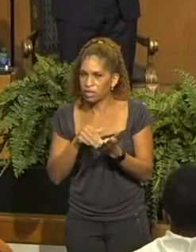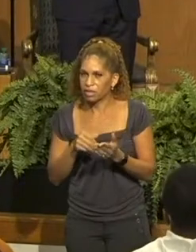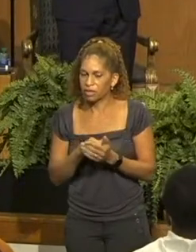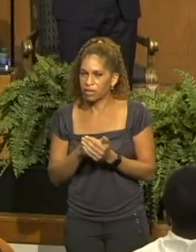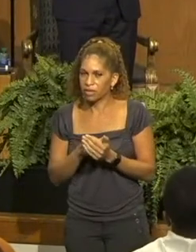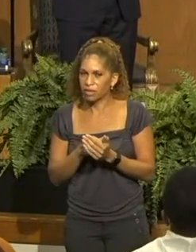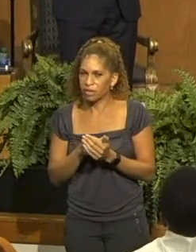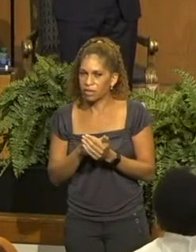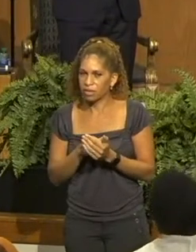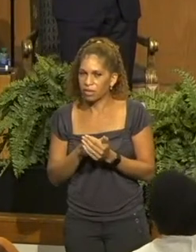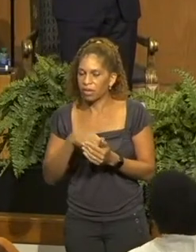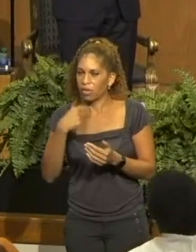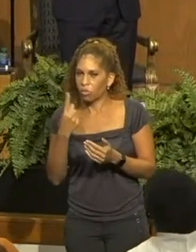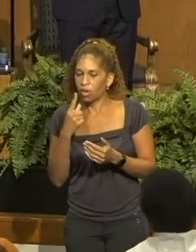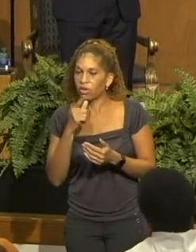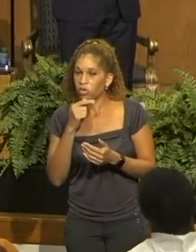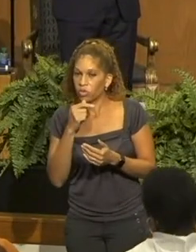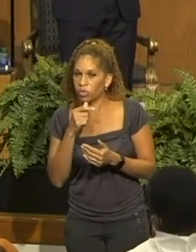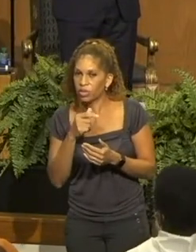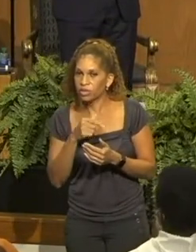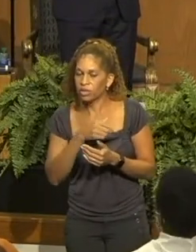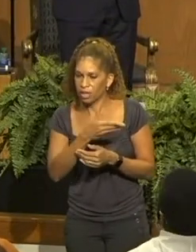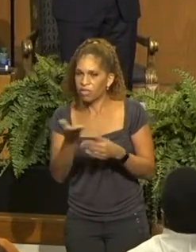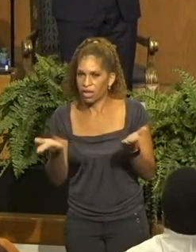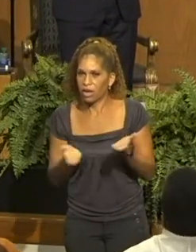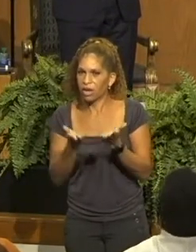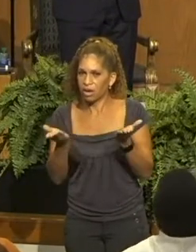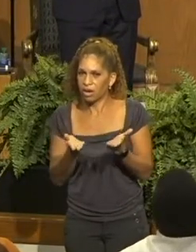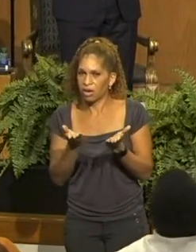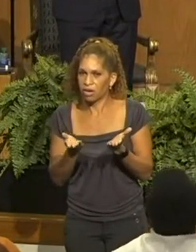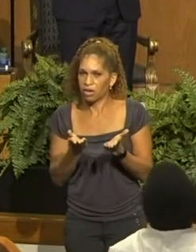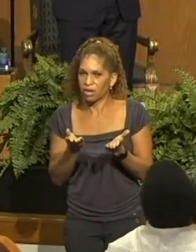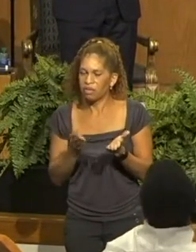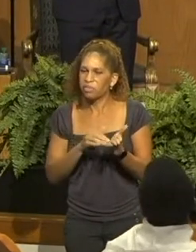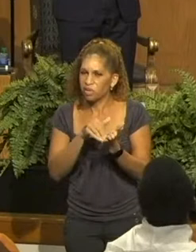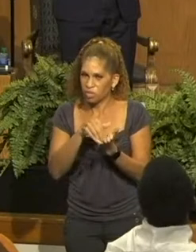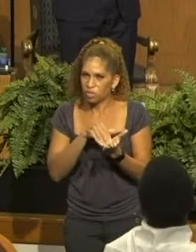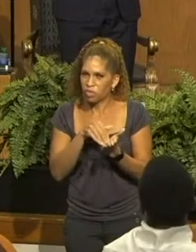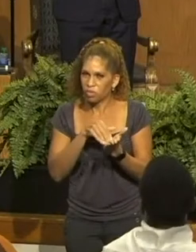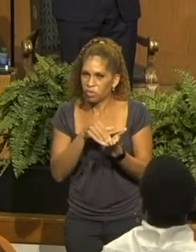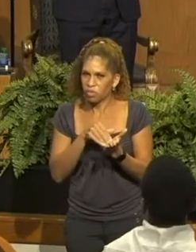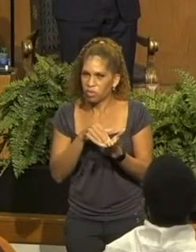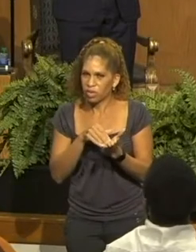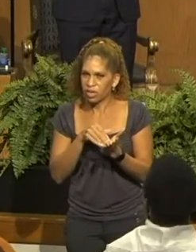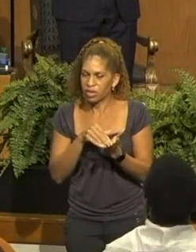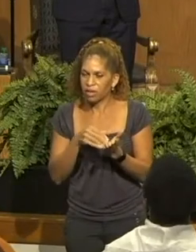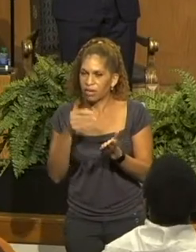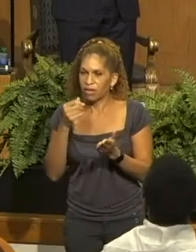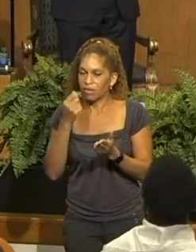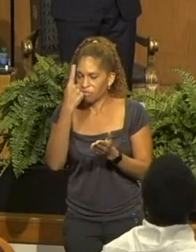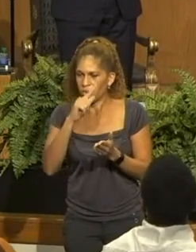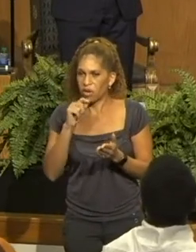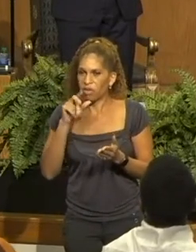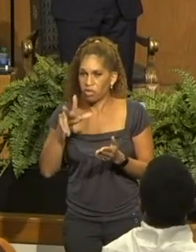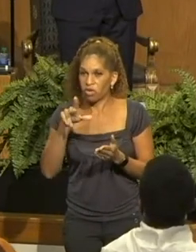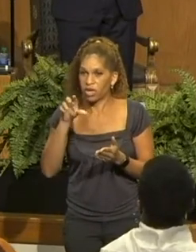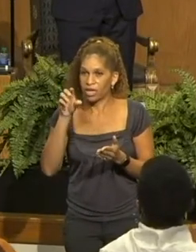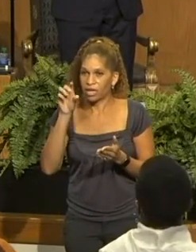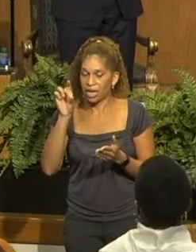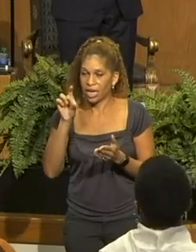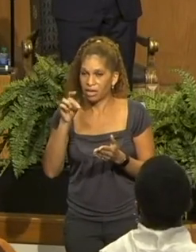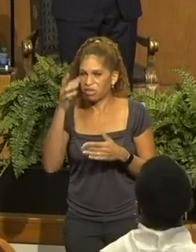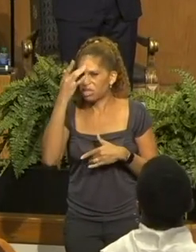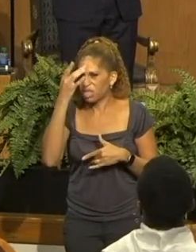paralyzed. One who was there had been an invalid for 38 years. When Jesus